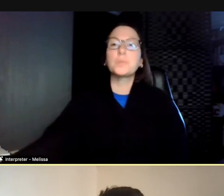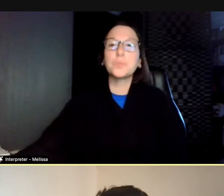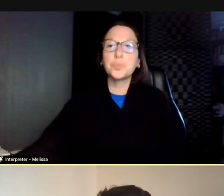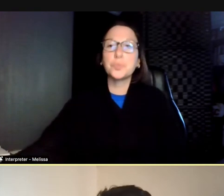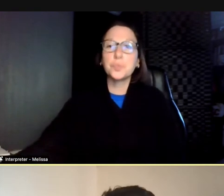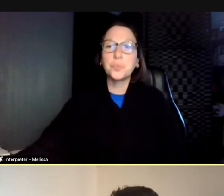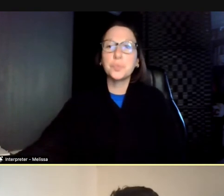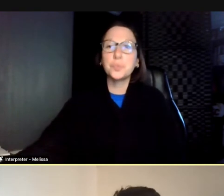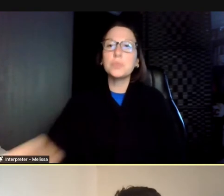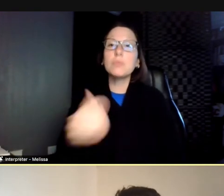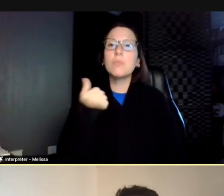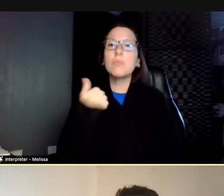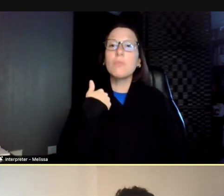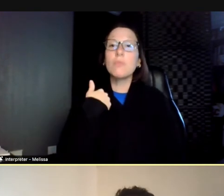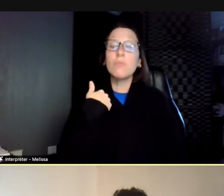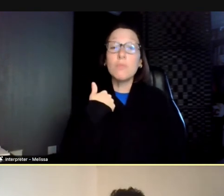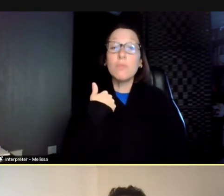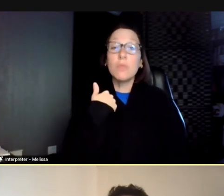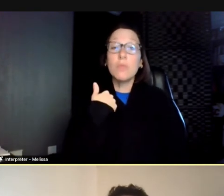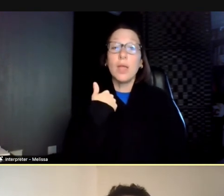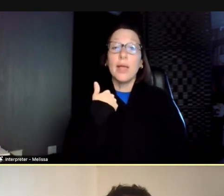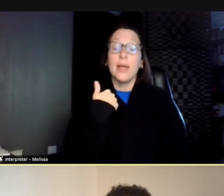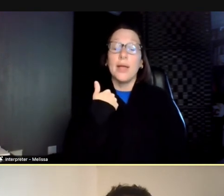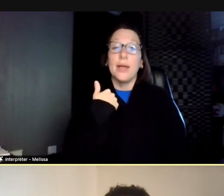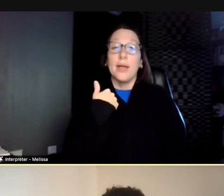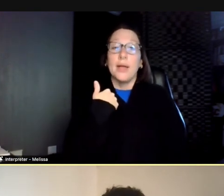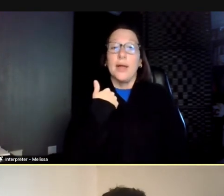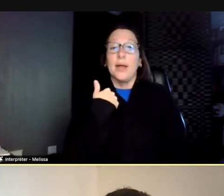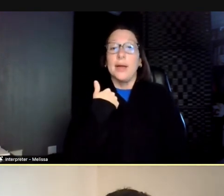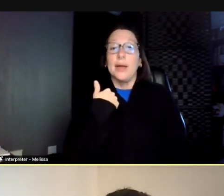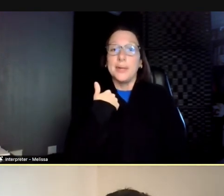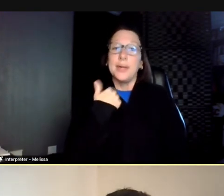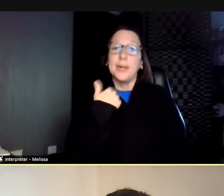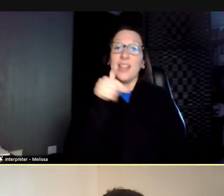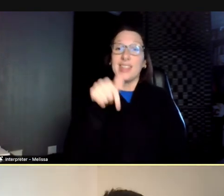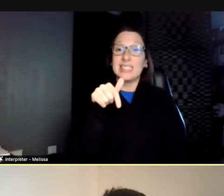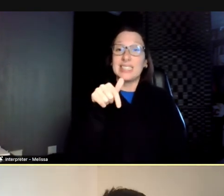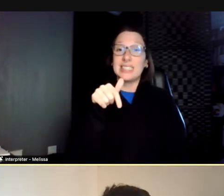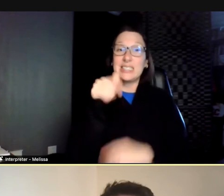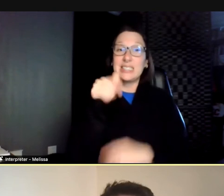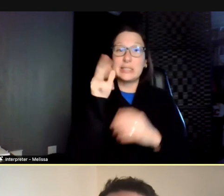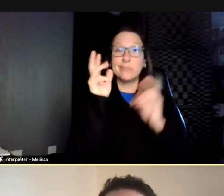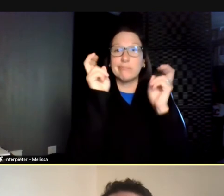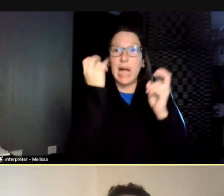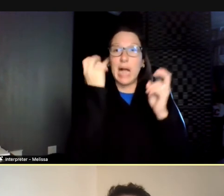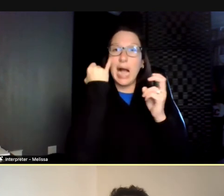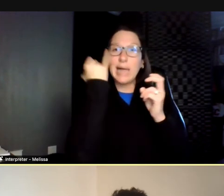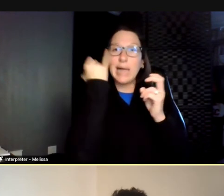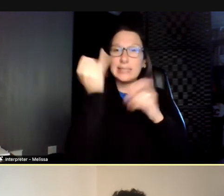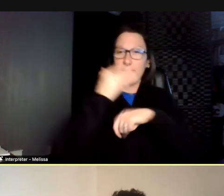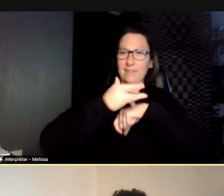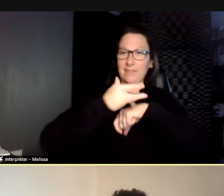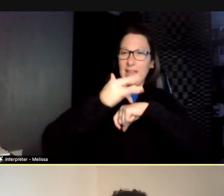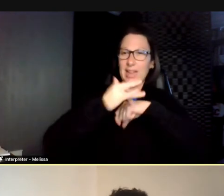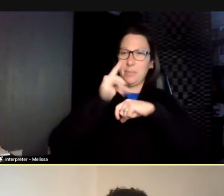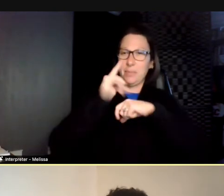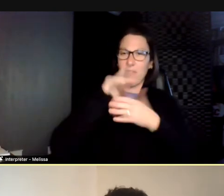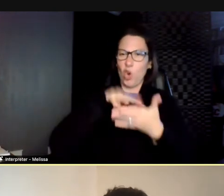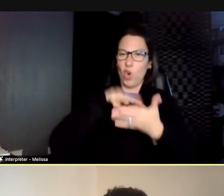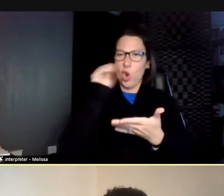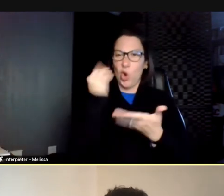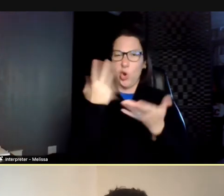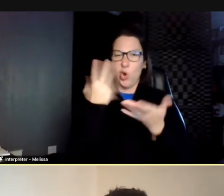What I've found is that this is sort of a topic, this idea of availability for learning, and a term